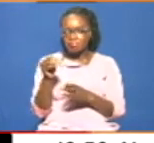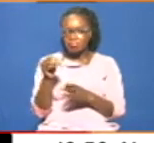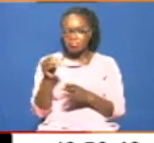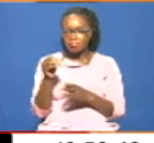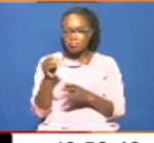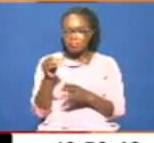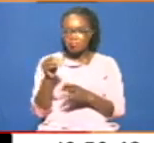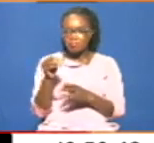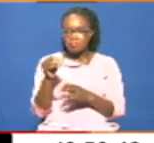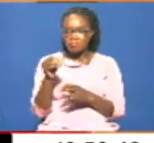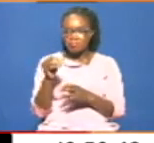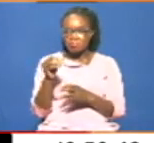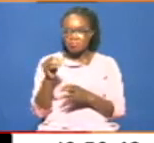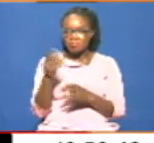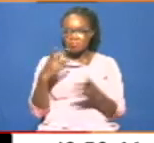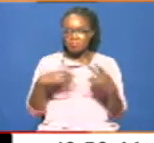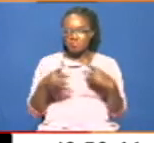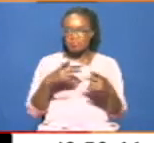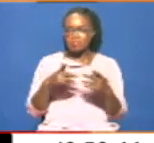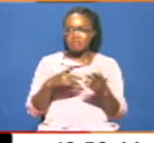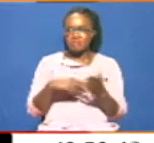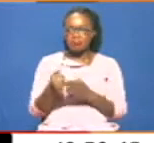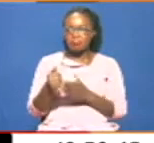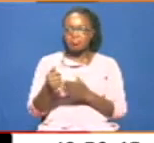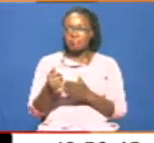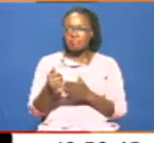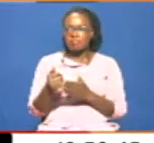you will find that people can afford this thing over